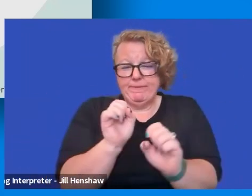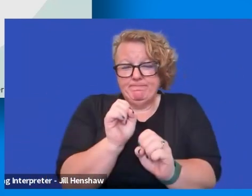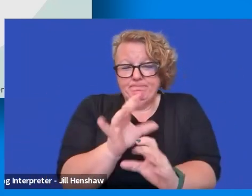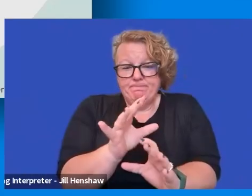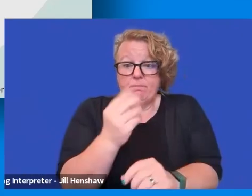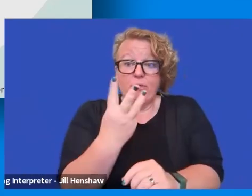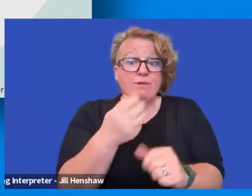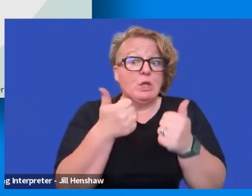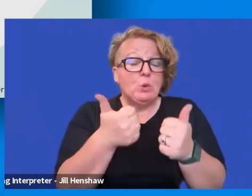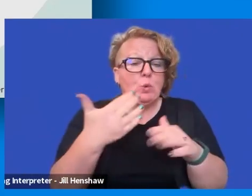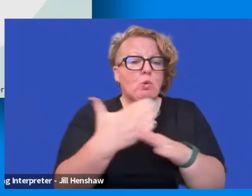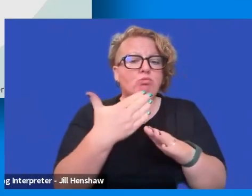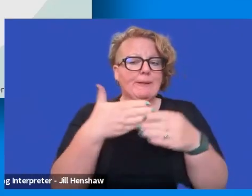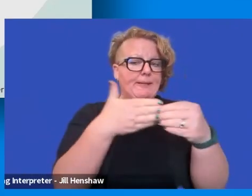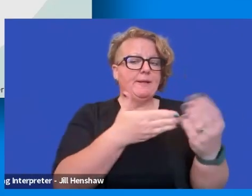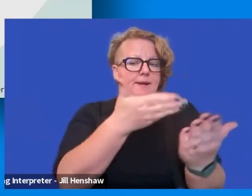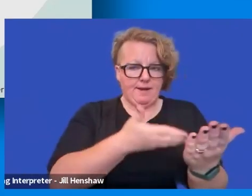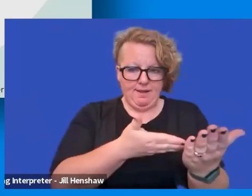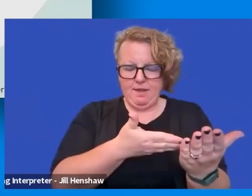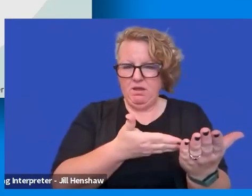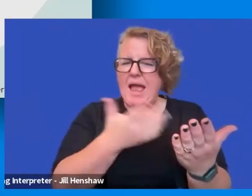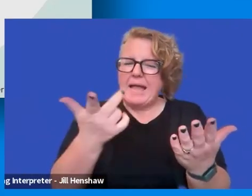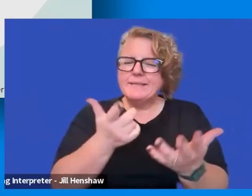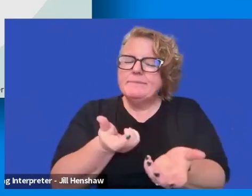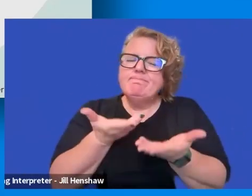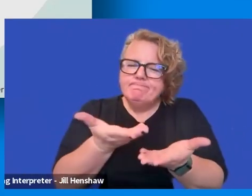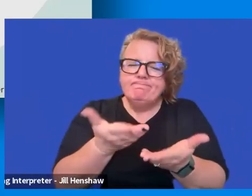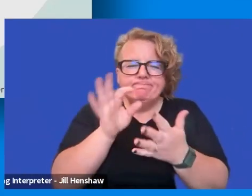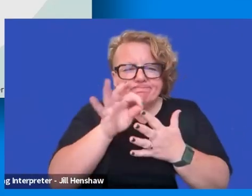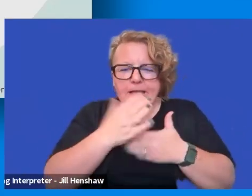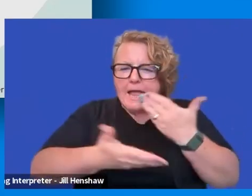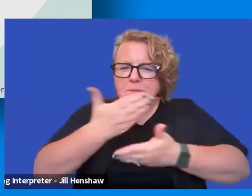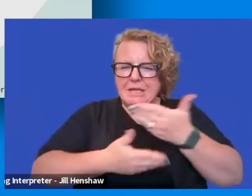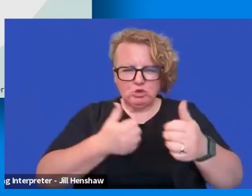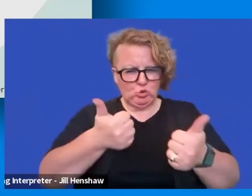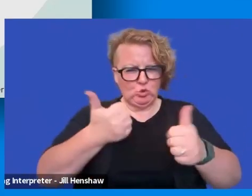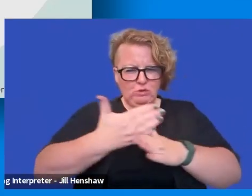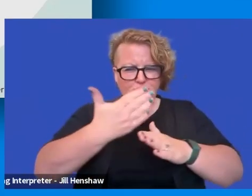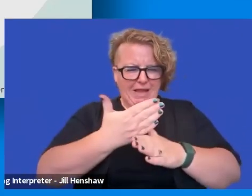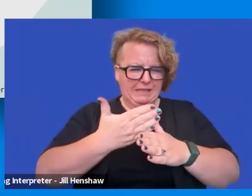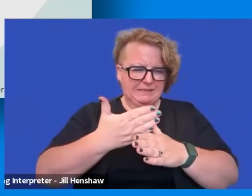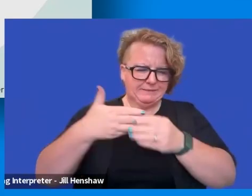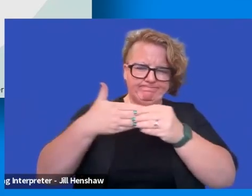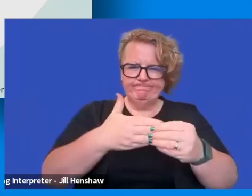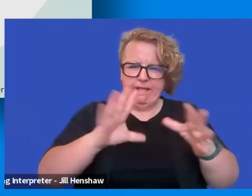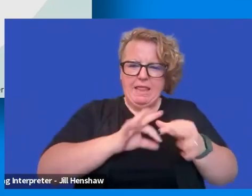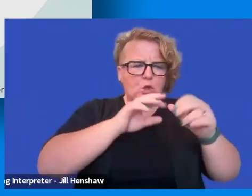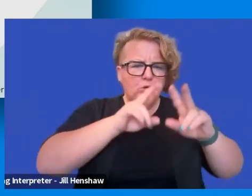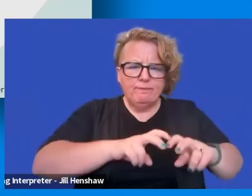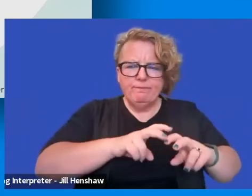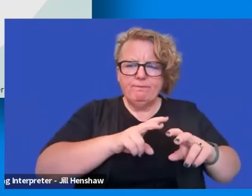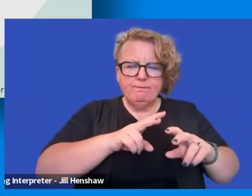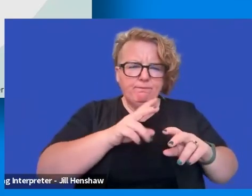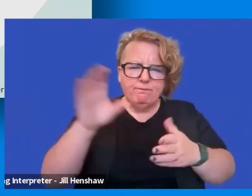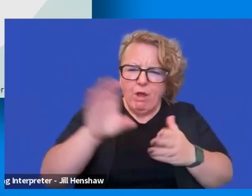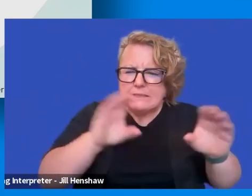good practice guides and then offer a more detailed exploration of the good practice guide for research funding, which is available now on